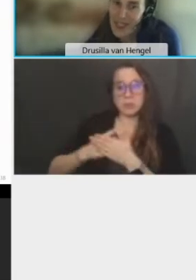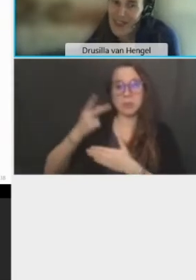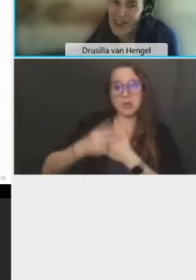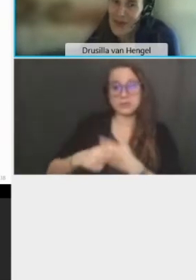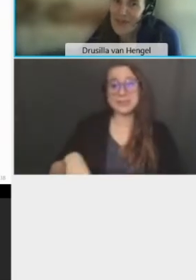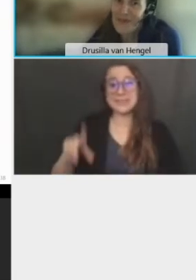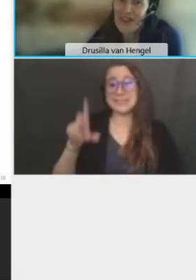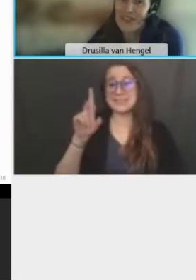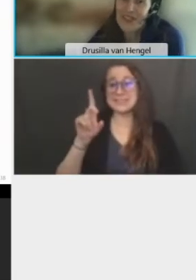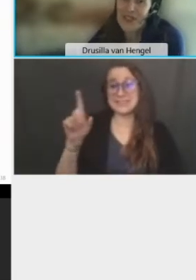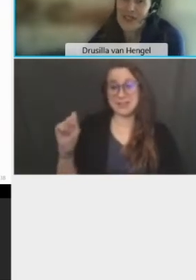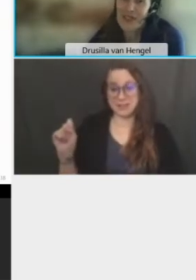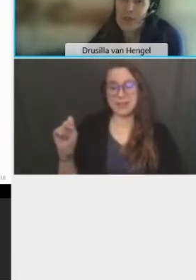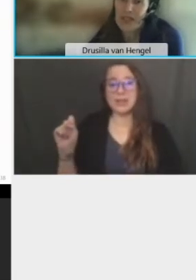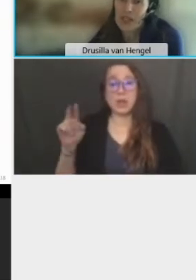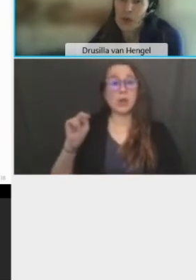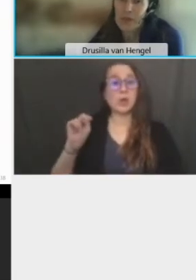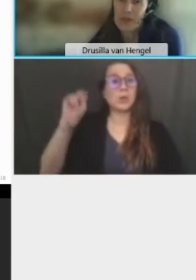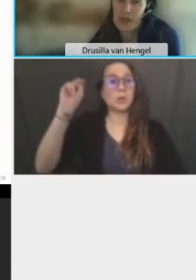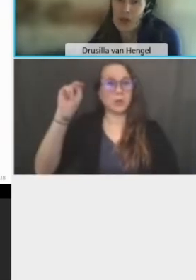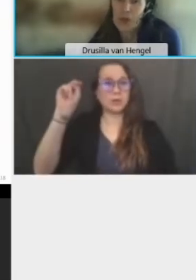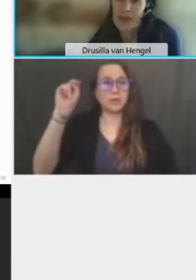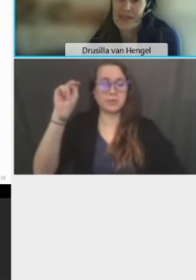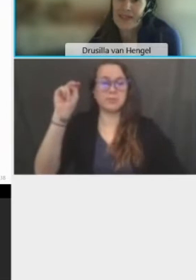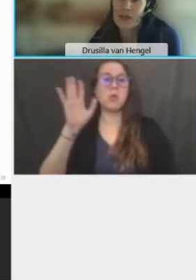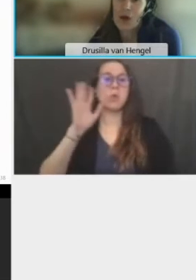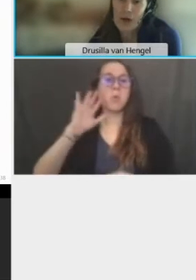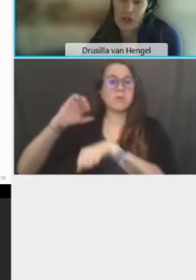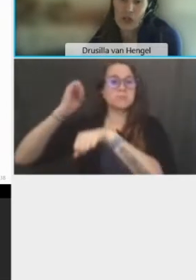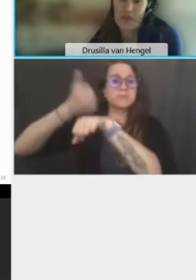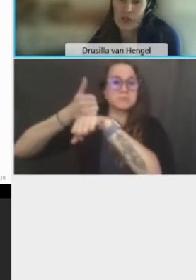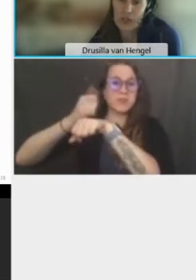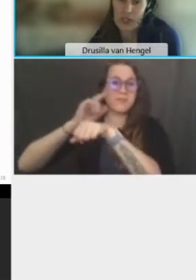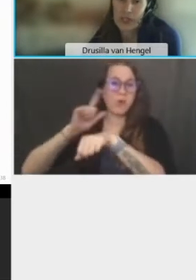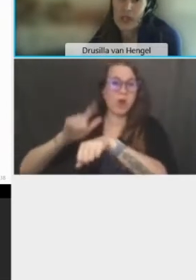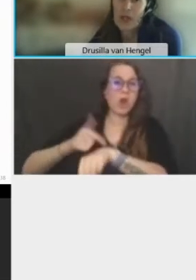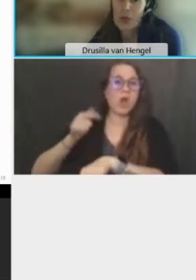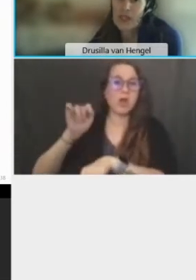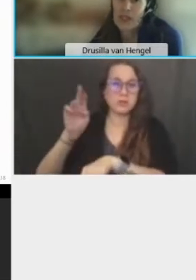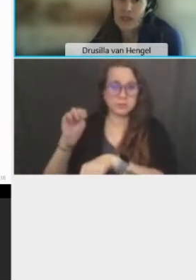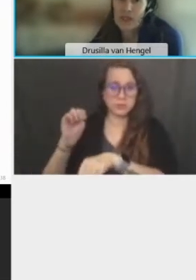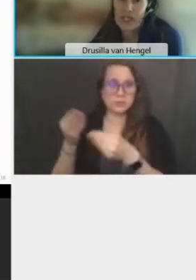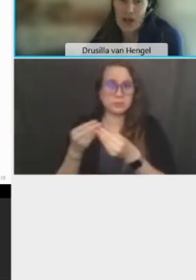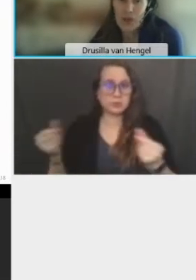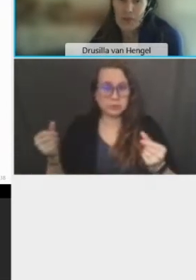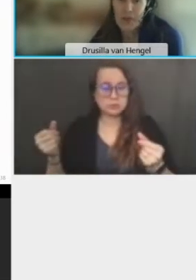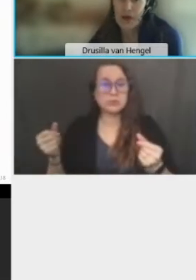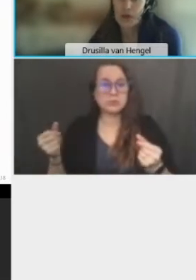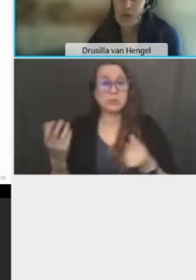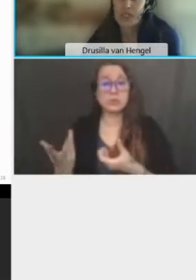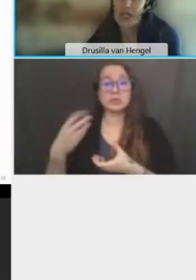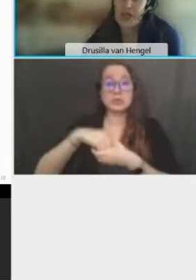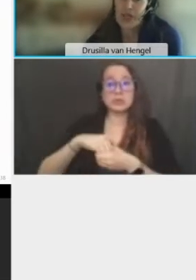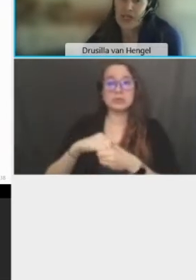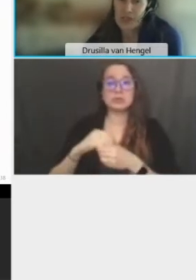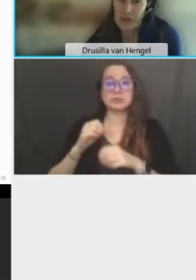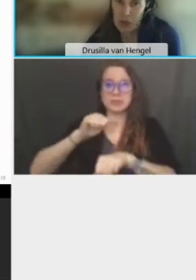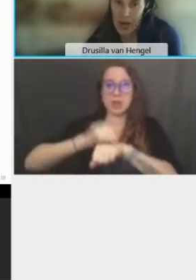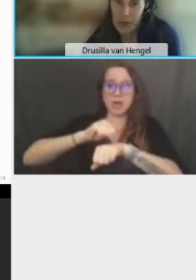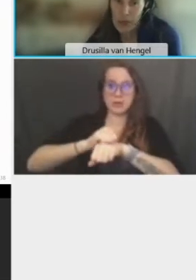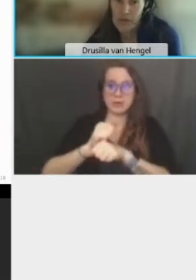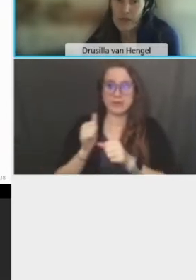DDOT portion, north of Constitution, the project will be installed with its long-term solution, which includes the concrete barriers, which